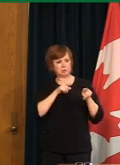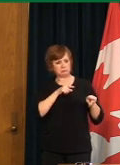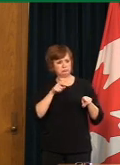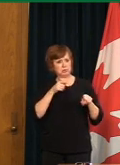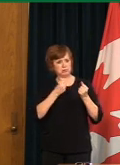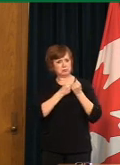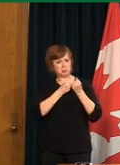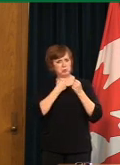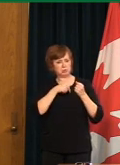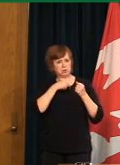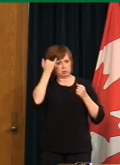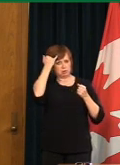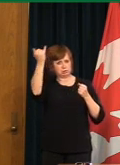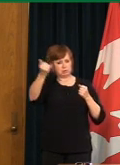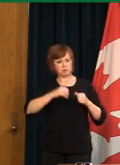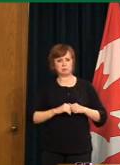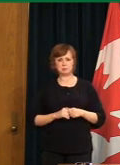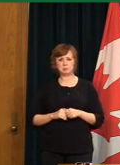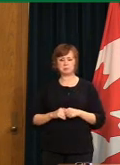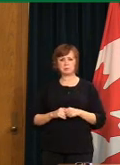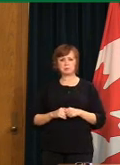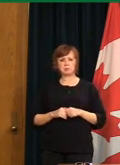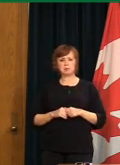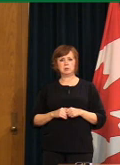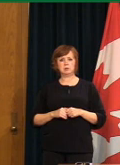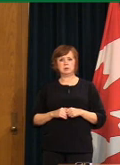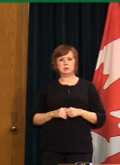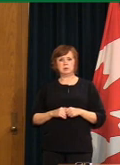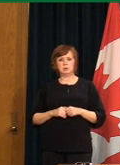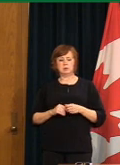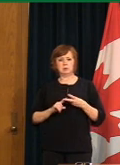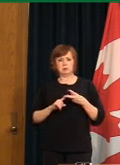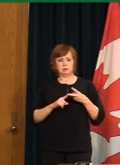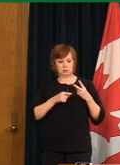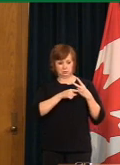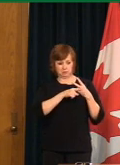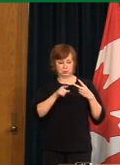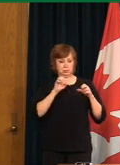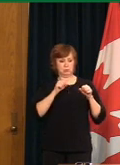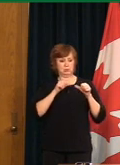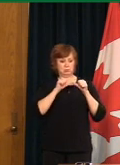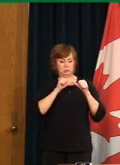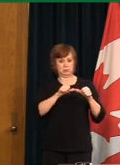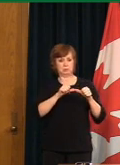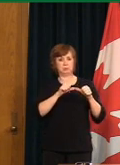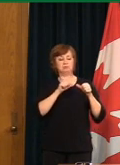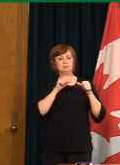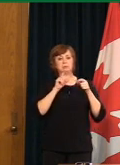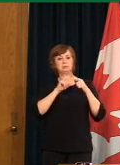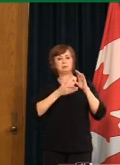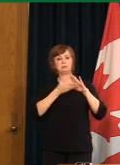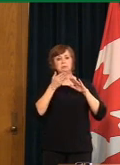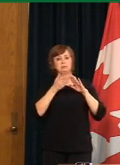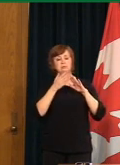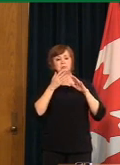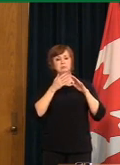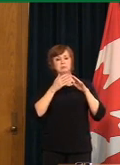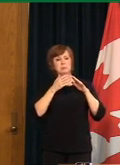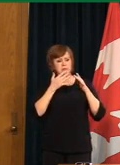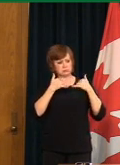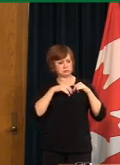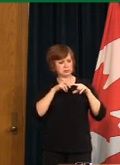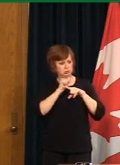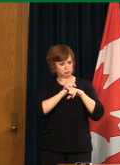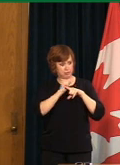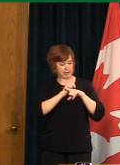much of that not only in today's announcement, where we allow them to continue to do some conditioning